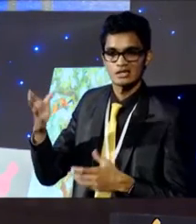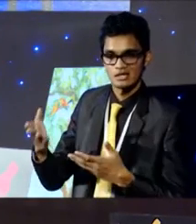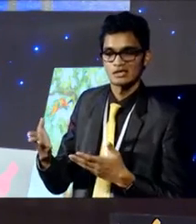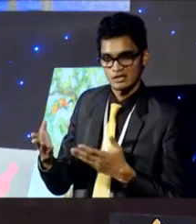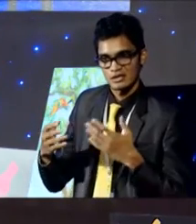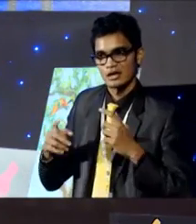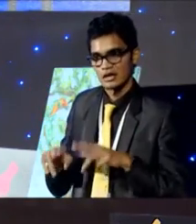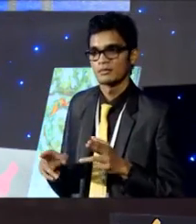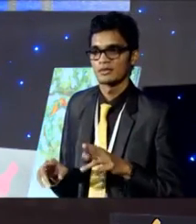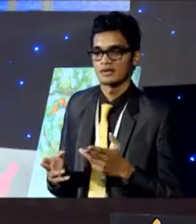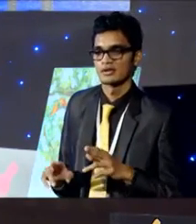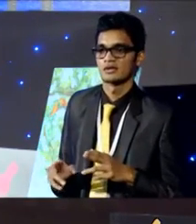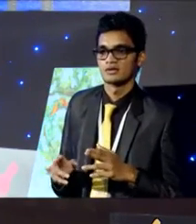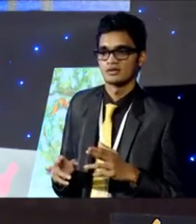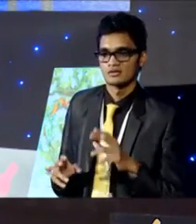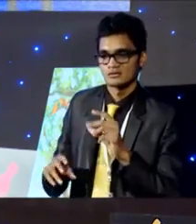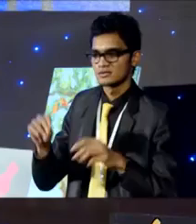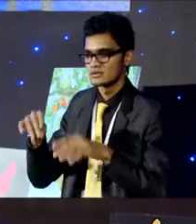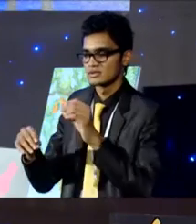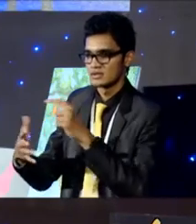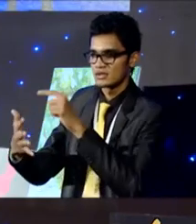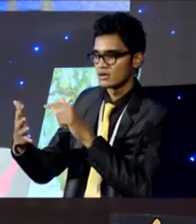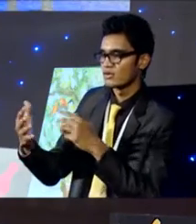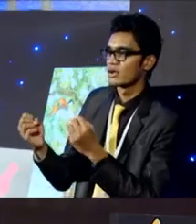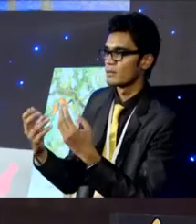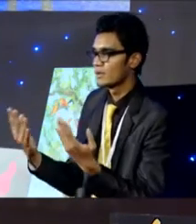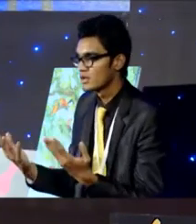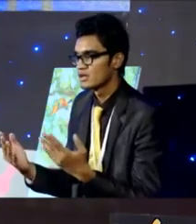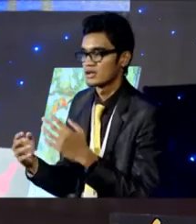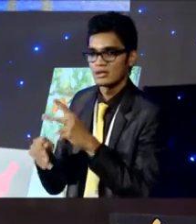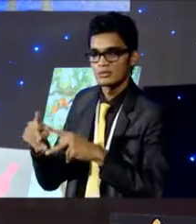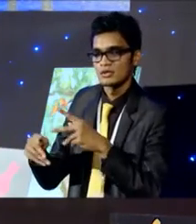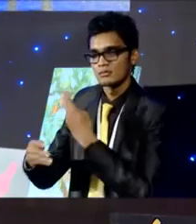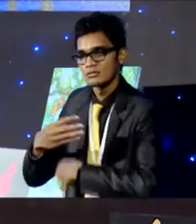and the festivals. It's except for one district, it is completed now, and we've done